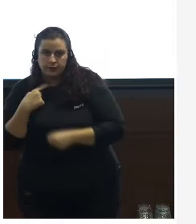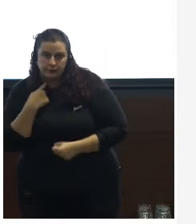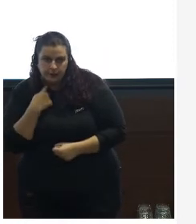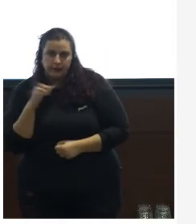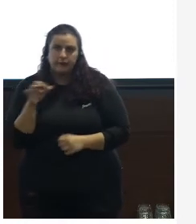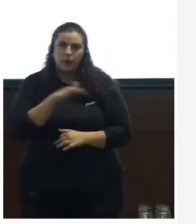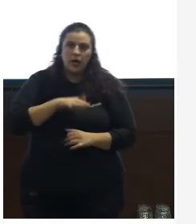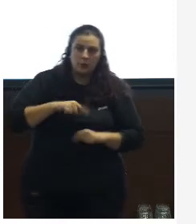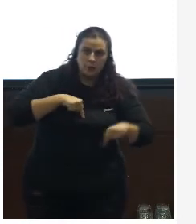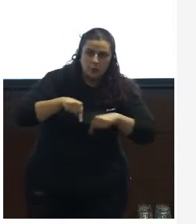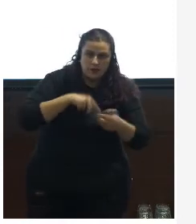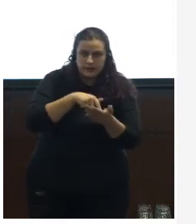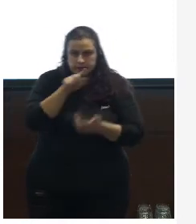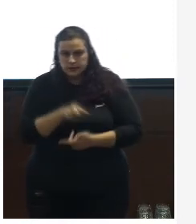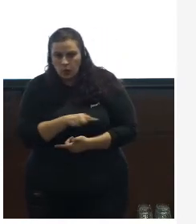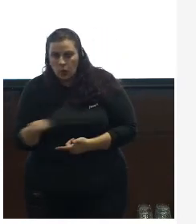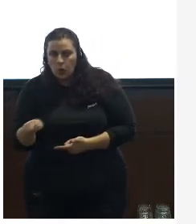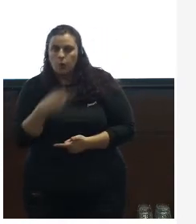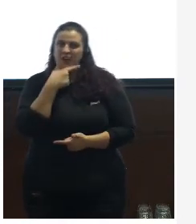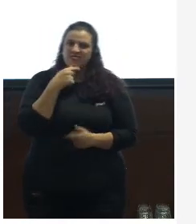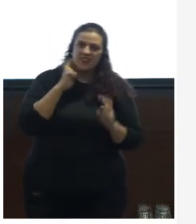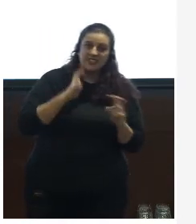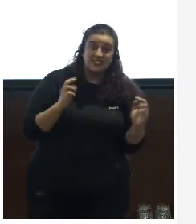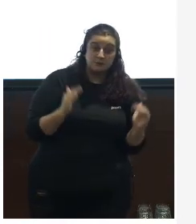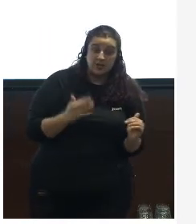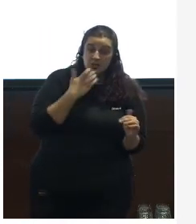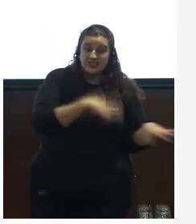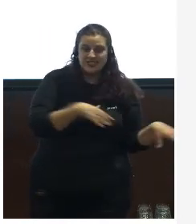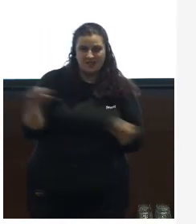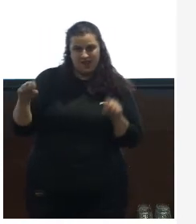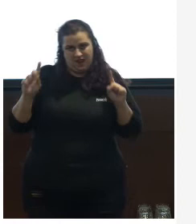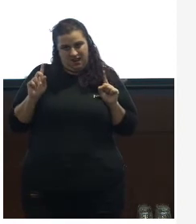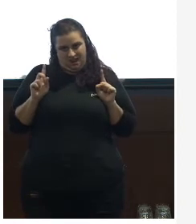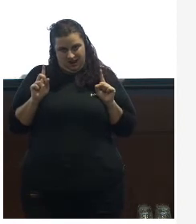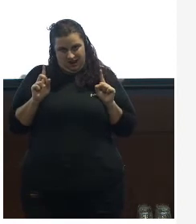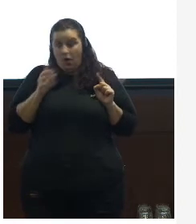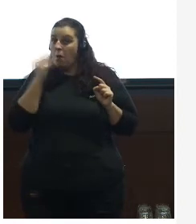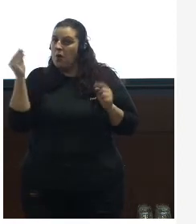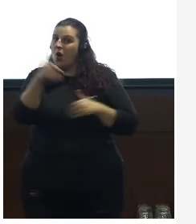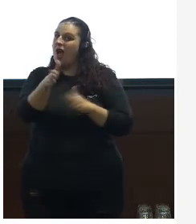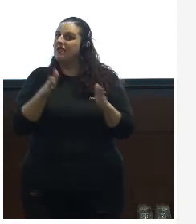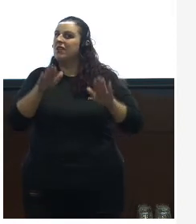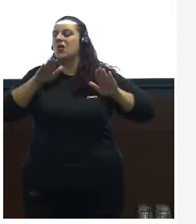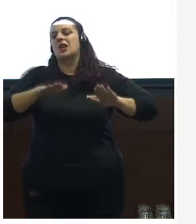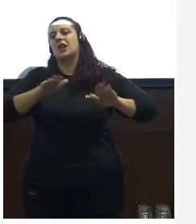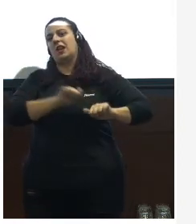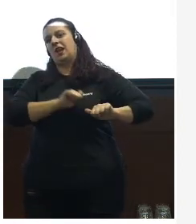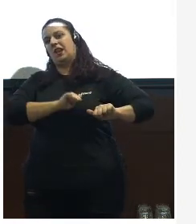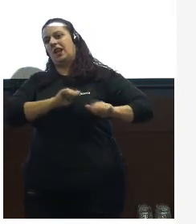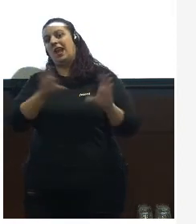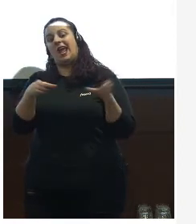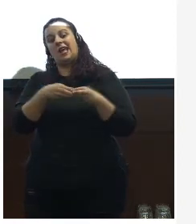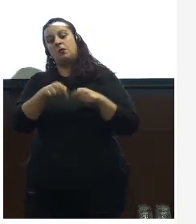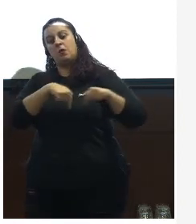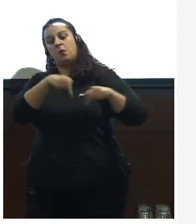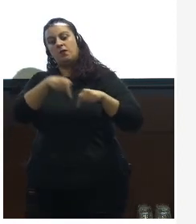easier and less stressful if mobility equipment is set in the cabin. So people check in, your things are there, and they can start their